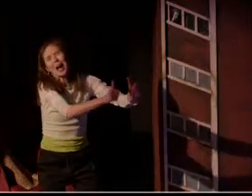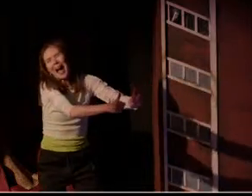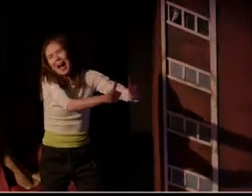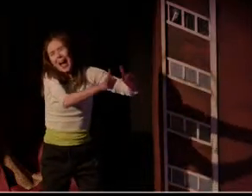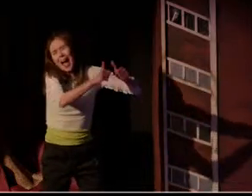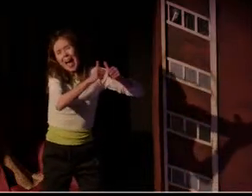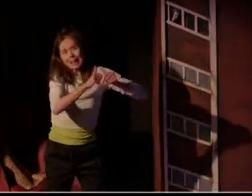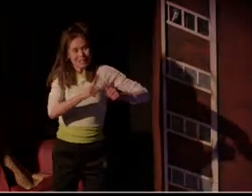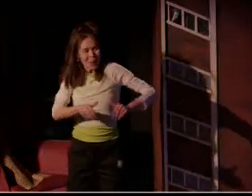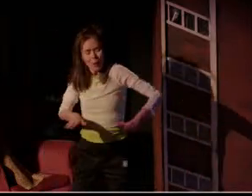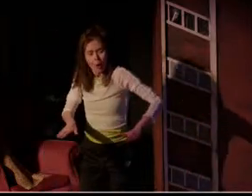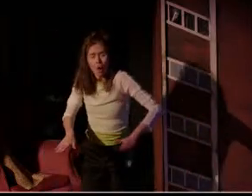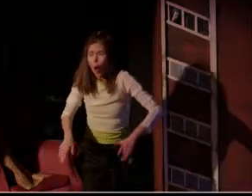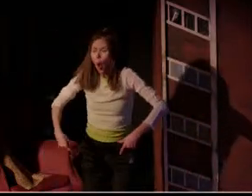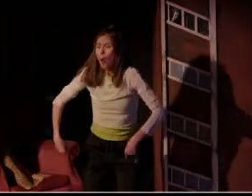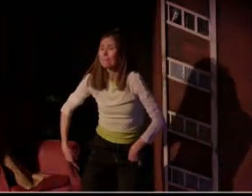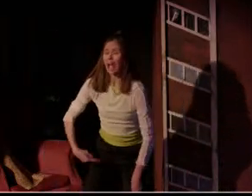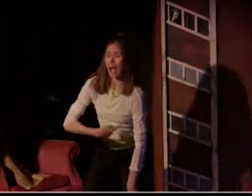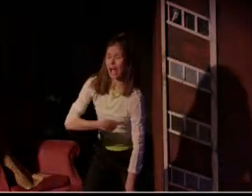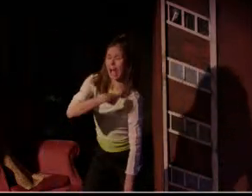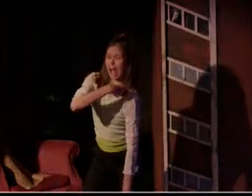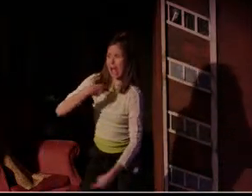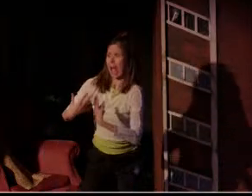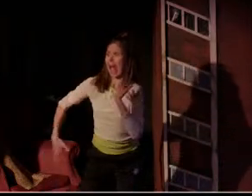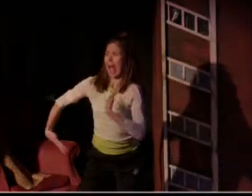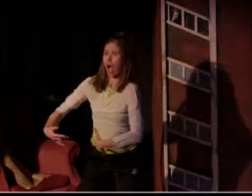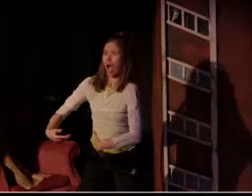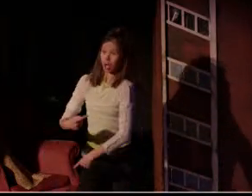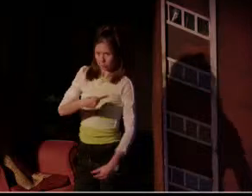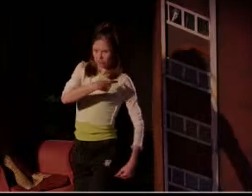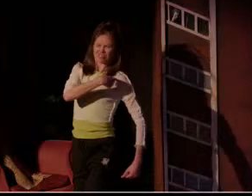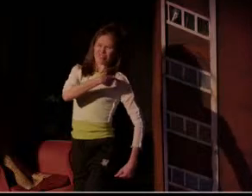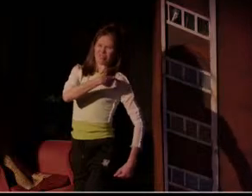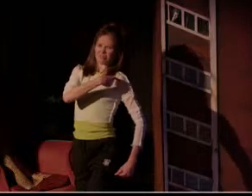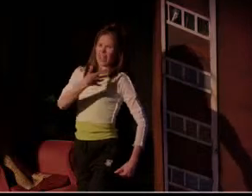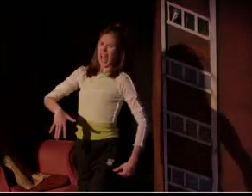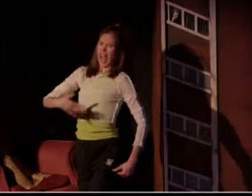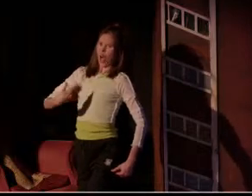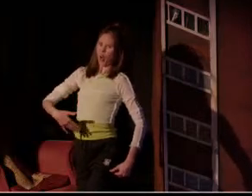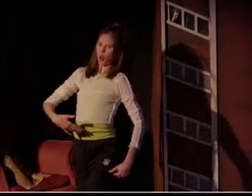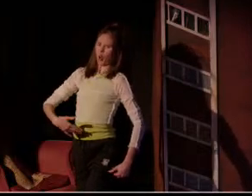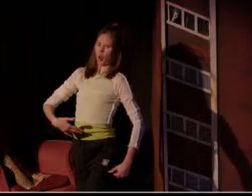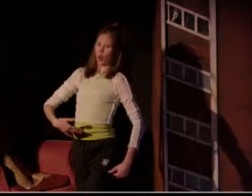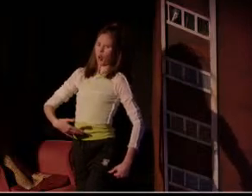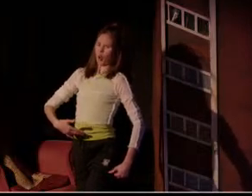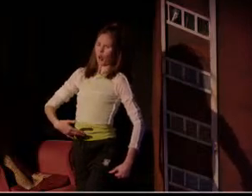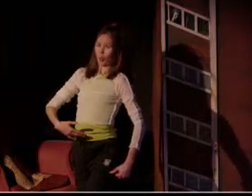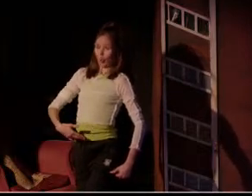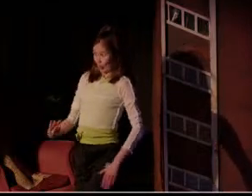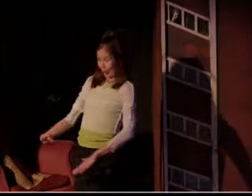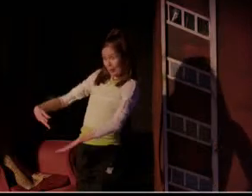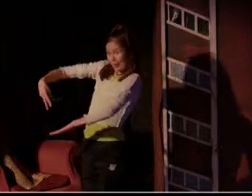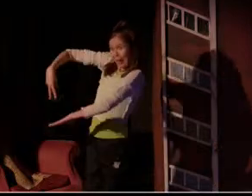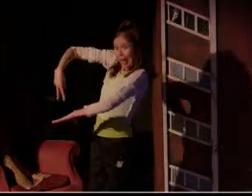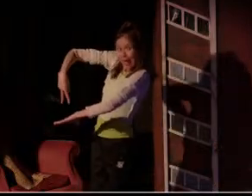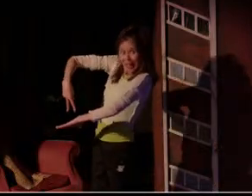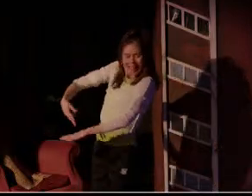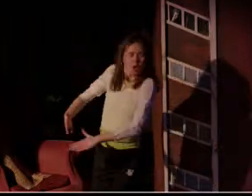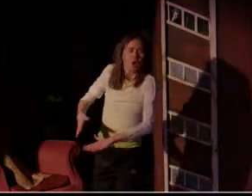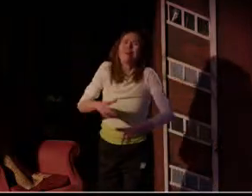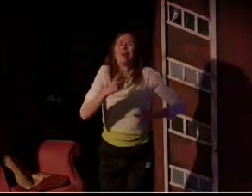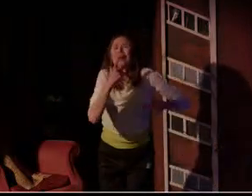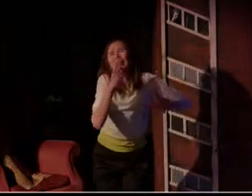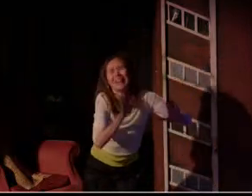you poor soul. Oh, I think I've sprained my... Oh, my shoulder blade. Oh. Yes. Oh. Can you stand? Yeah, gently, sir.